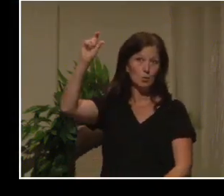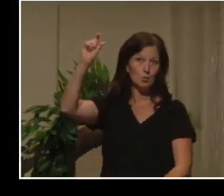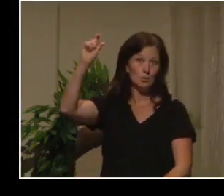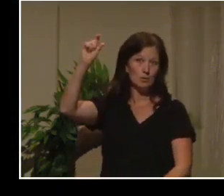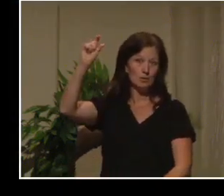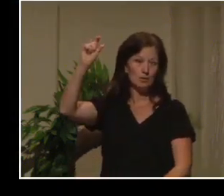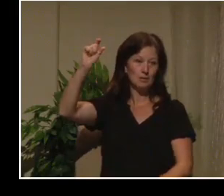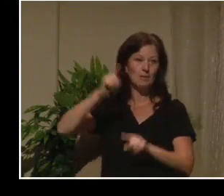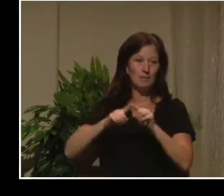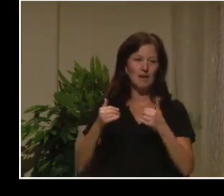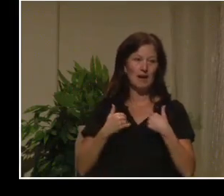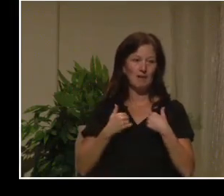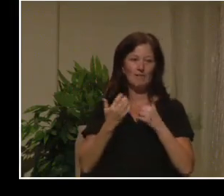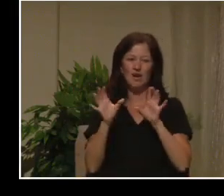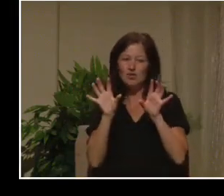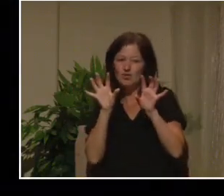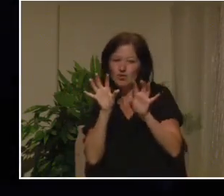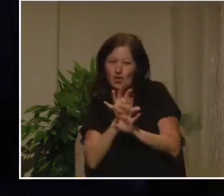to anybody.